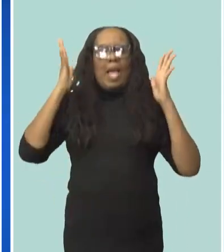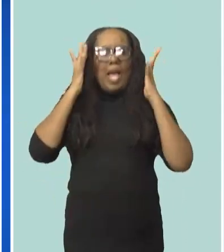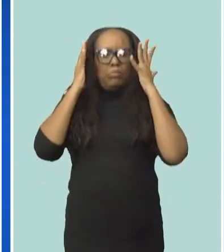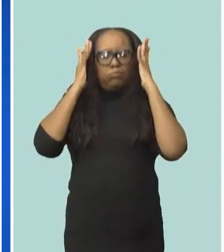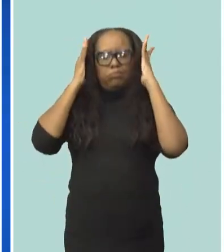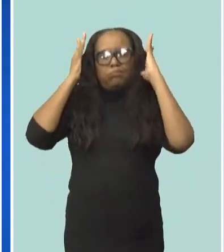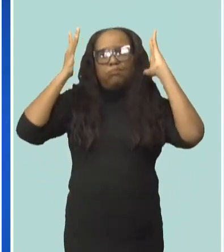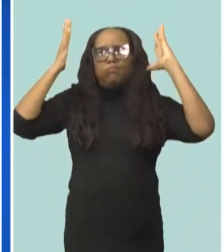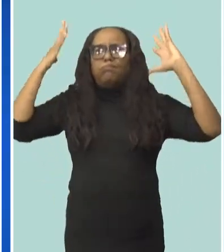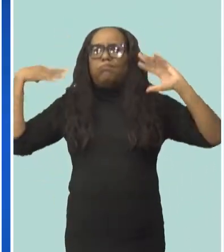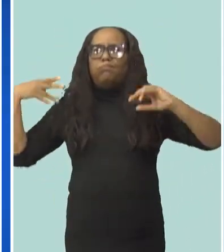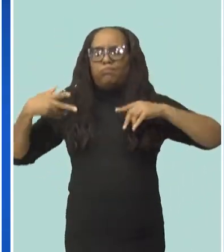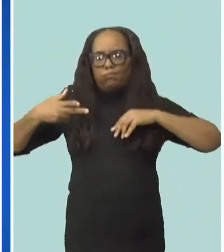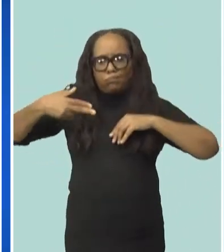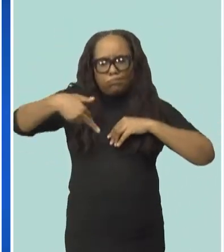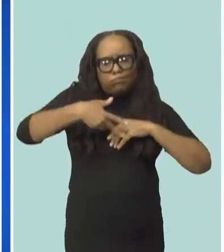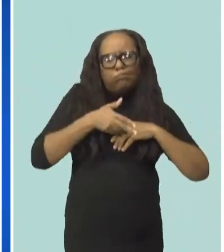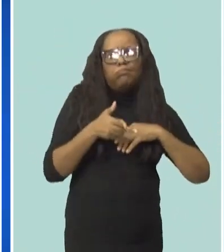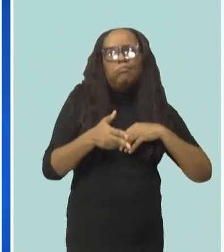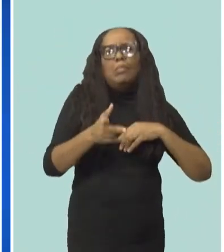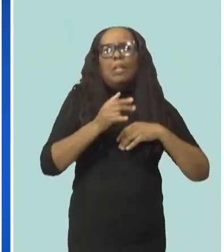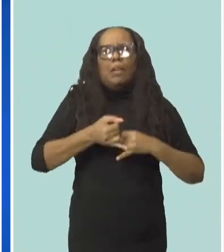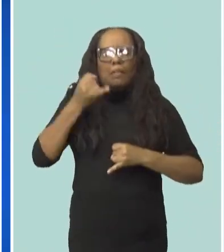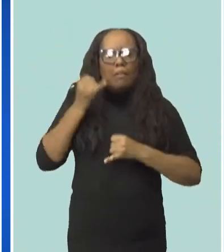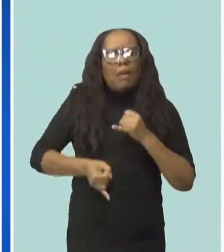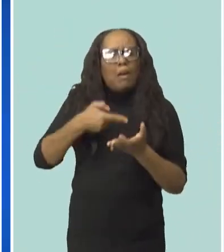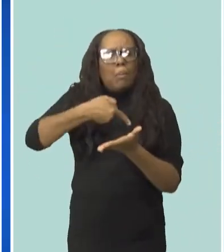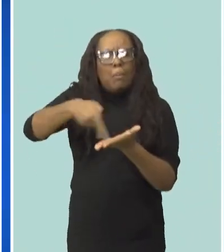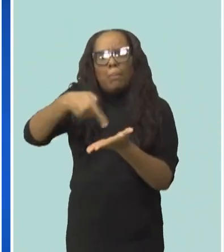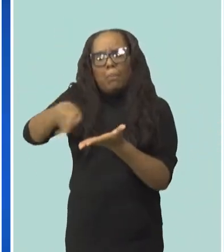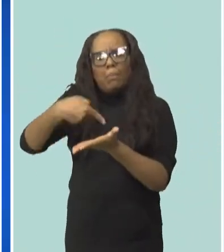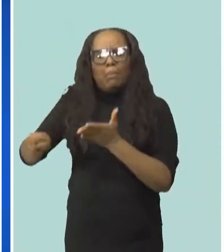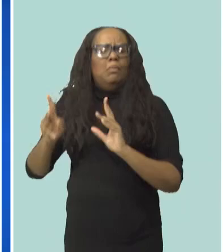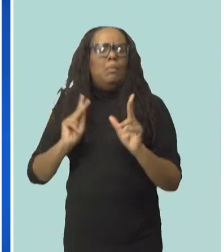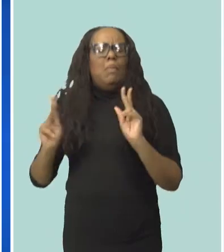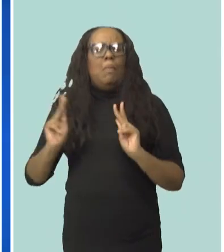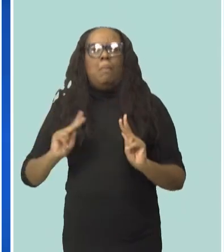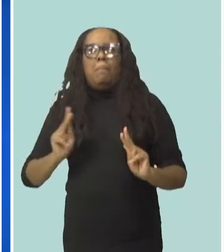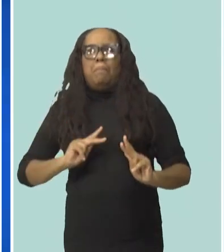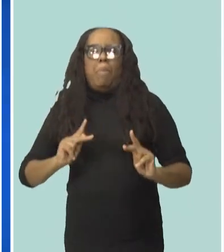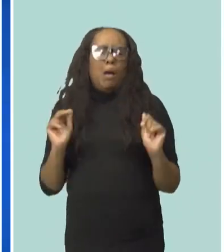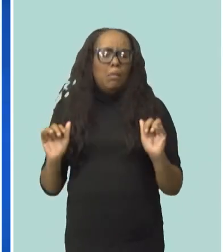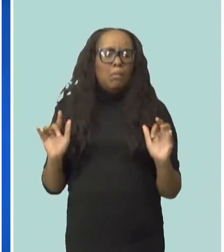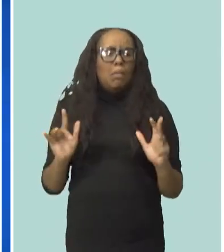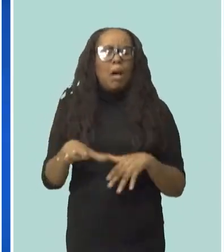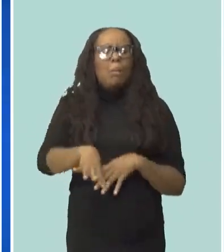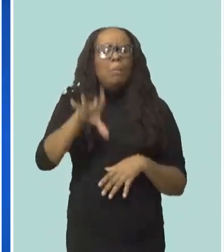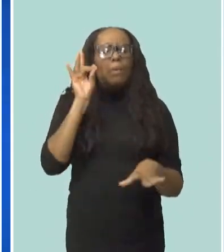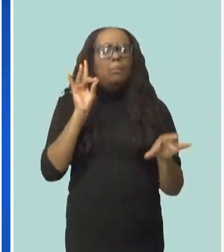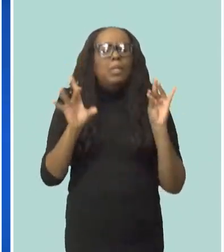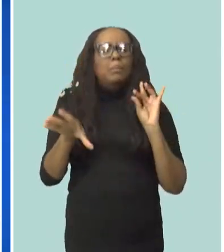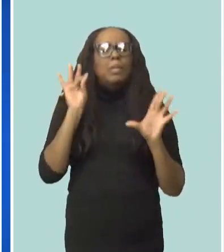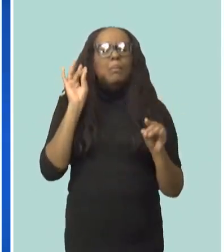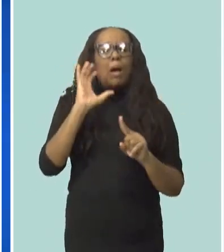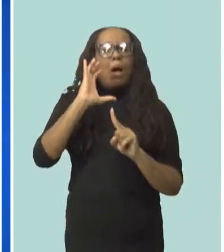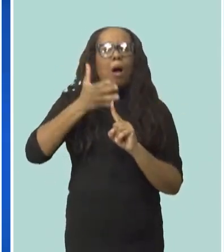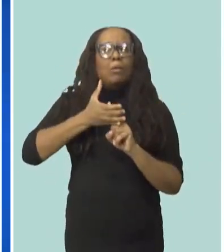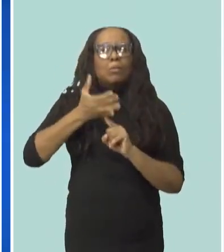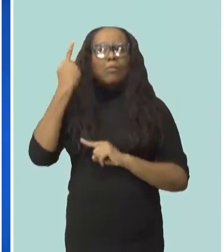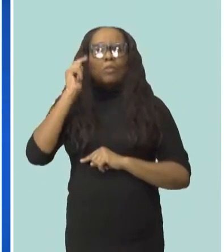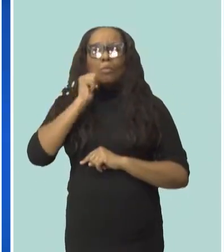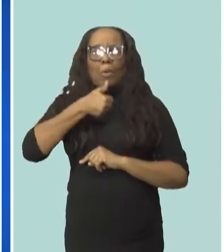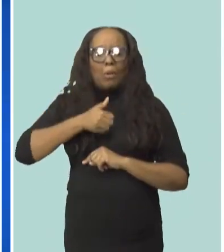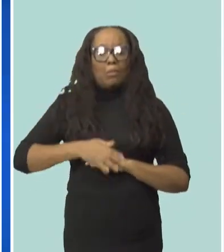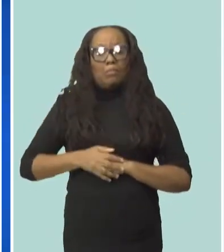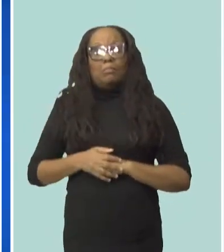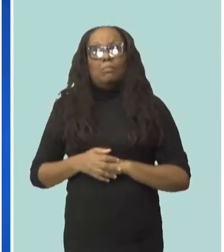wire being cut, and the final deposits being paid, as revelers rush to band houses to collect their costumes for Kadumment Day.